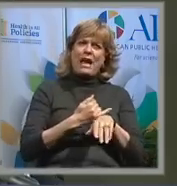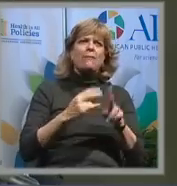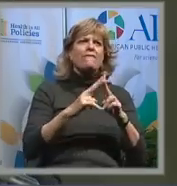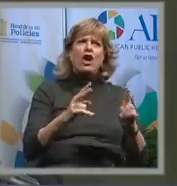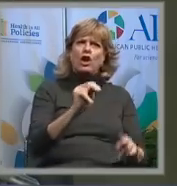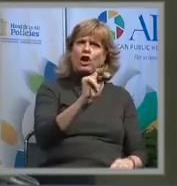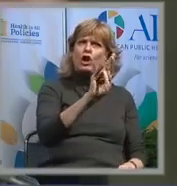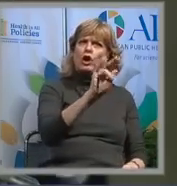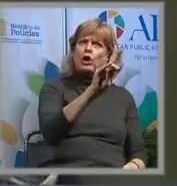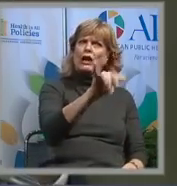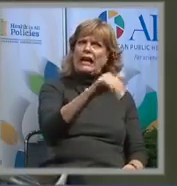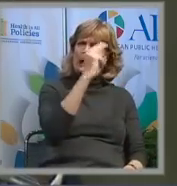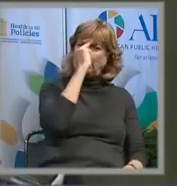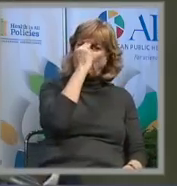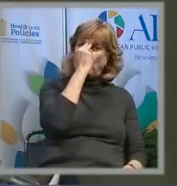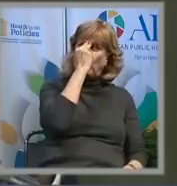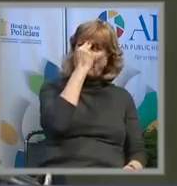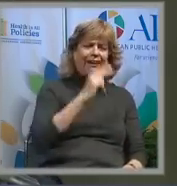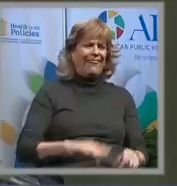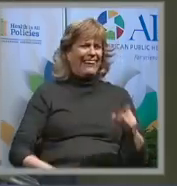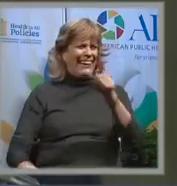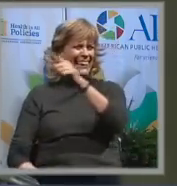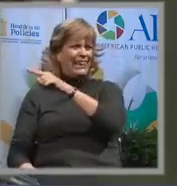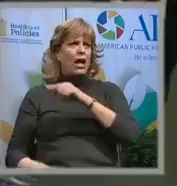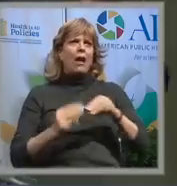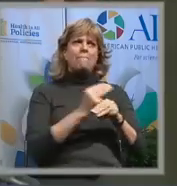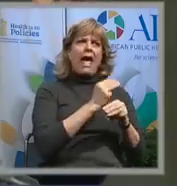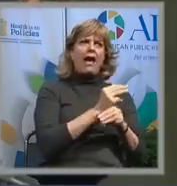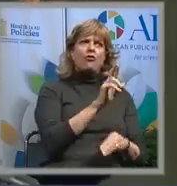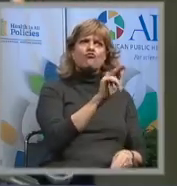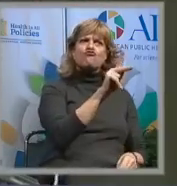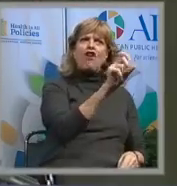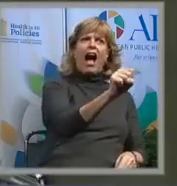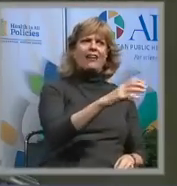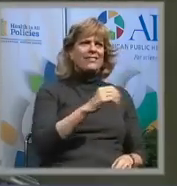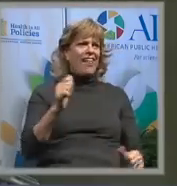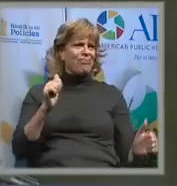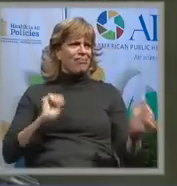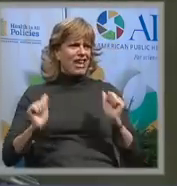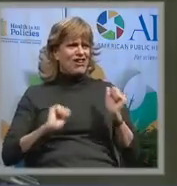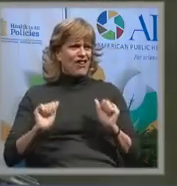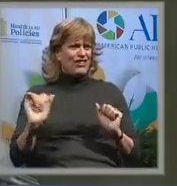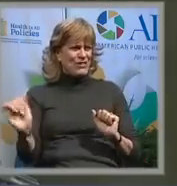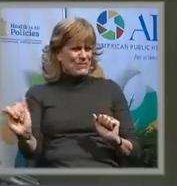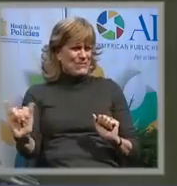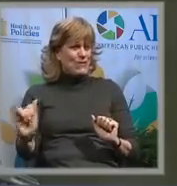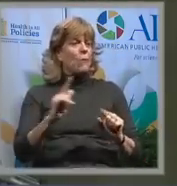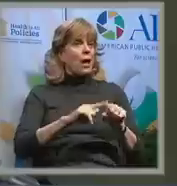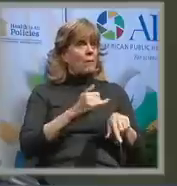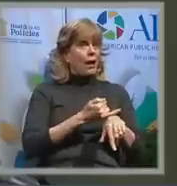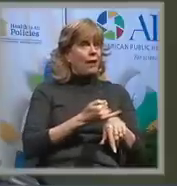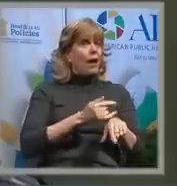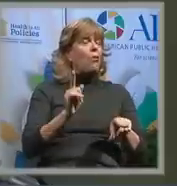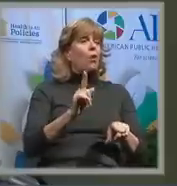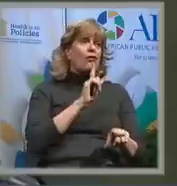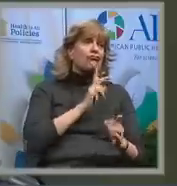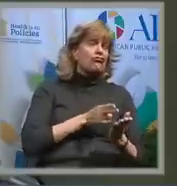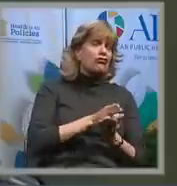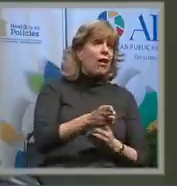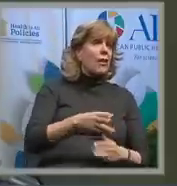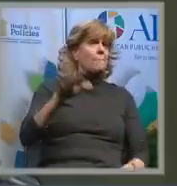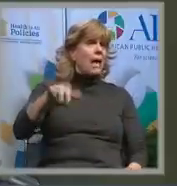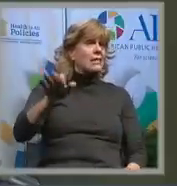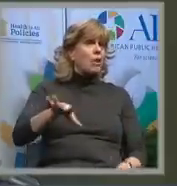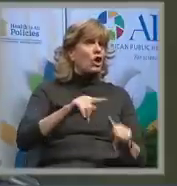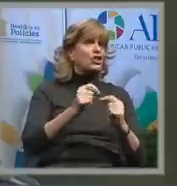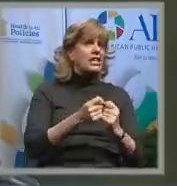nerdy, place where math rocks, as does Beckett in theater, for example. But I'm on a campus where, quite frankly, the